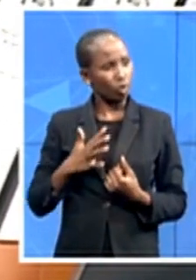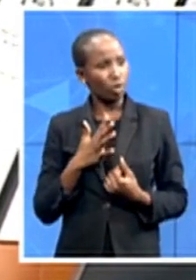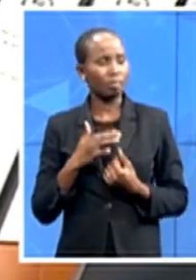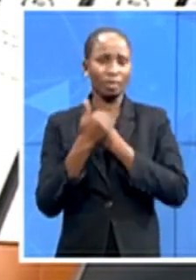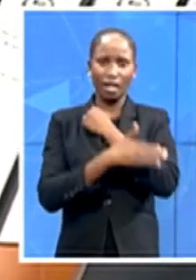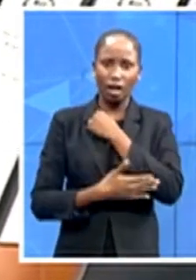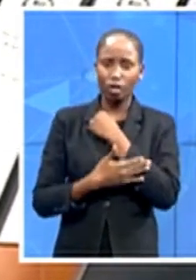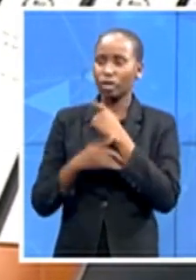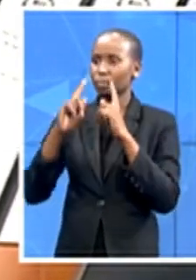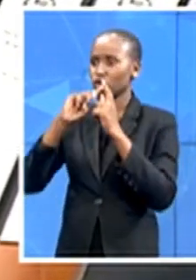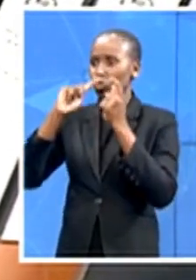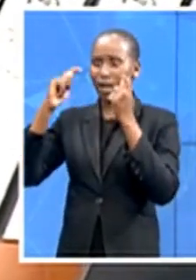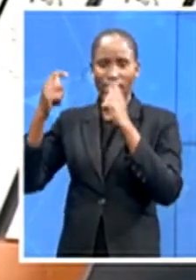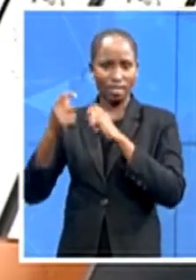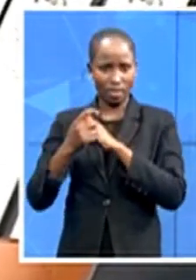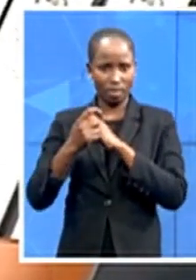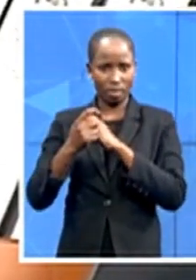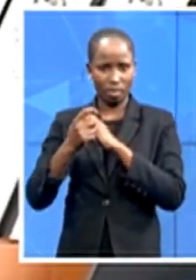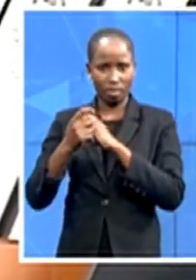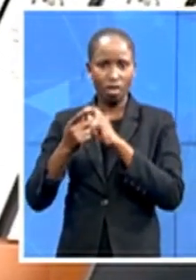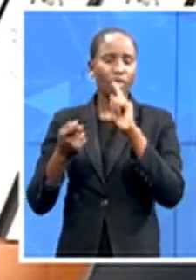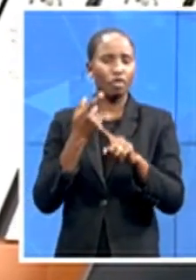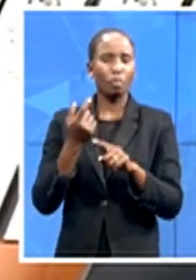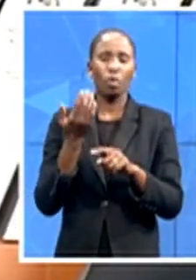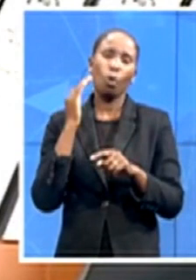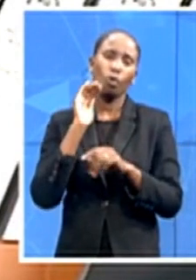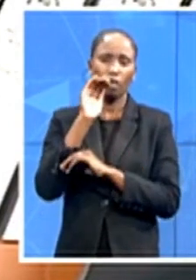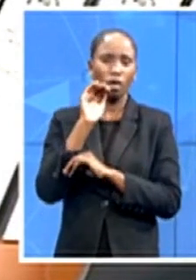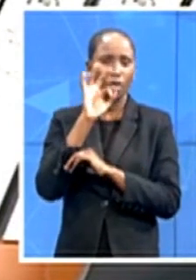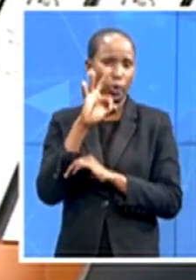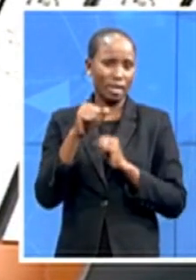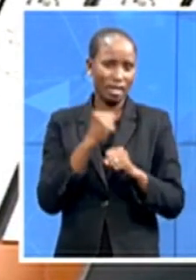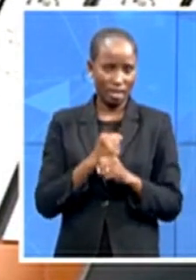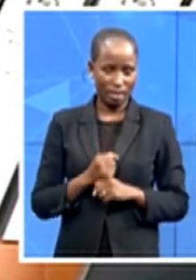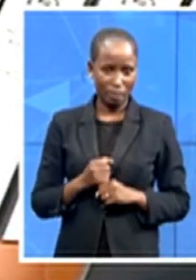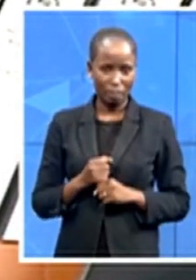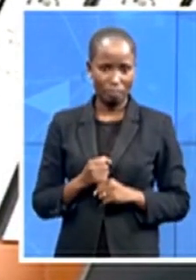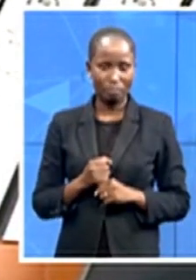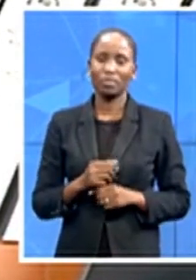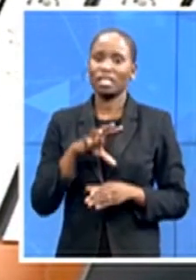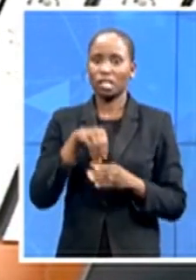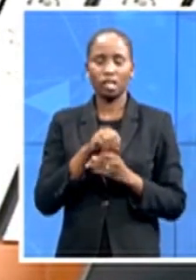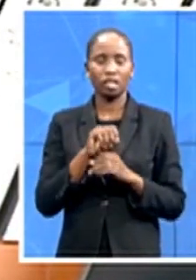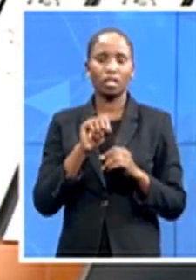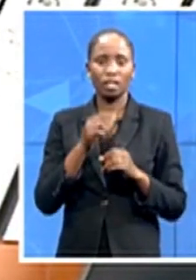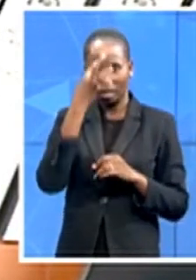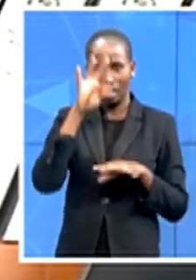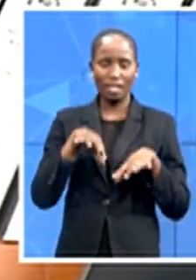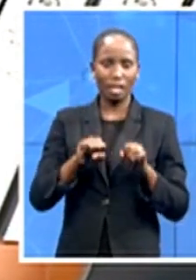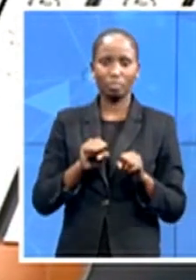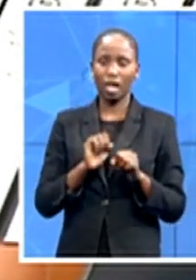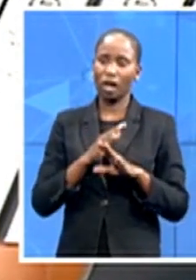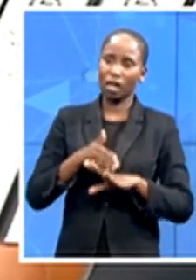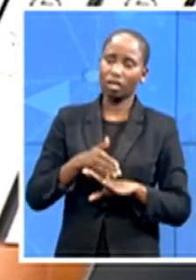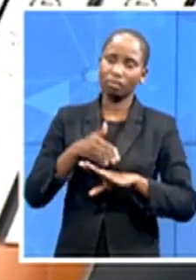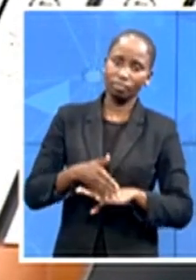3 years, including the disruption of state capture project and the rebuilding of damaged